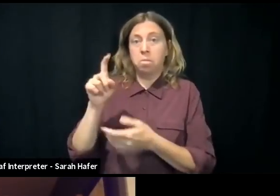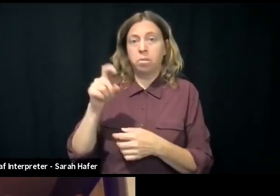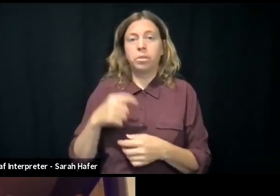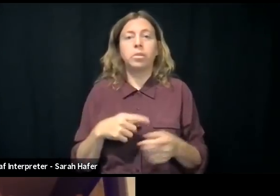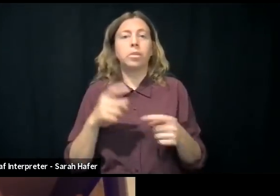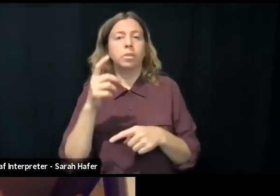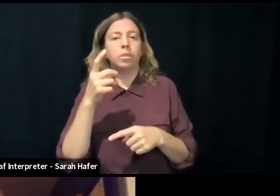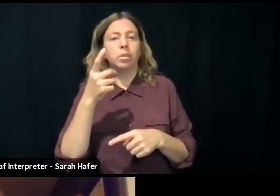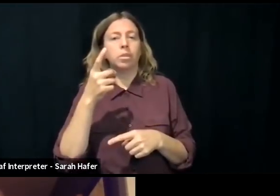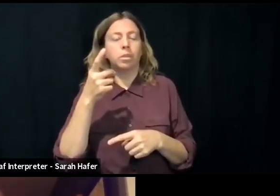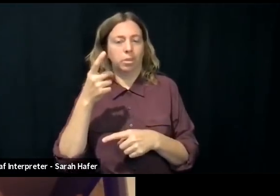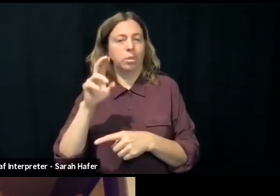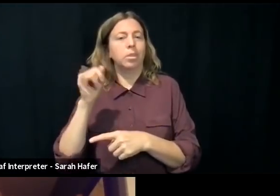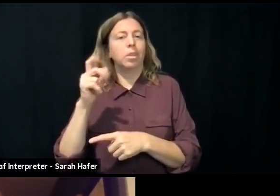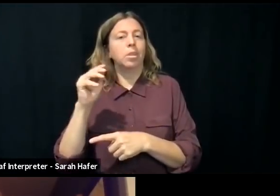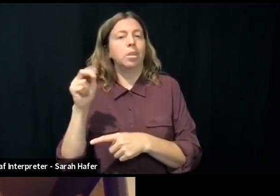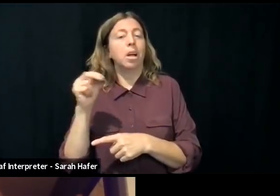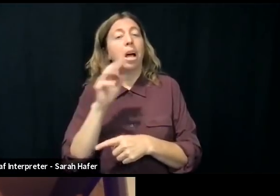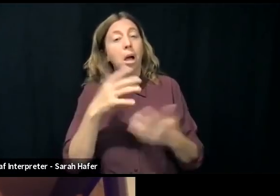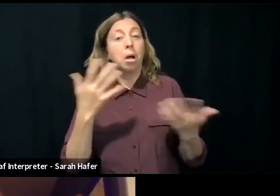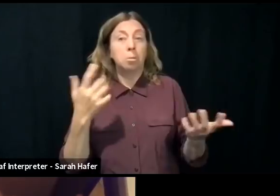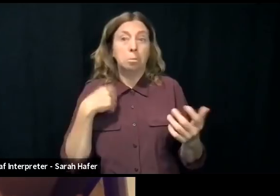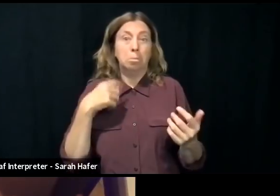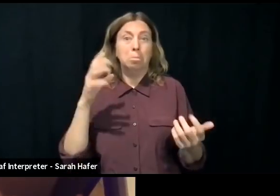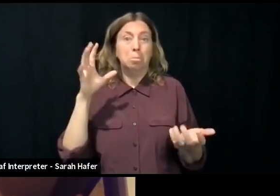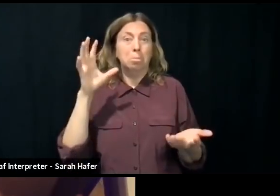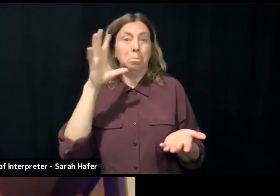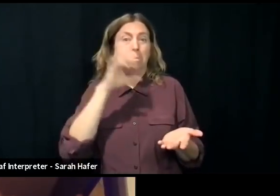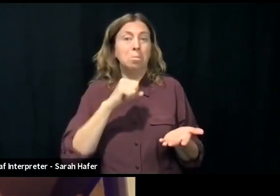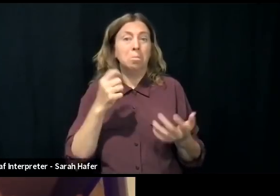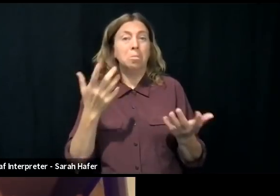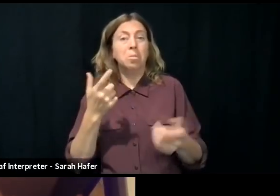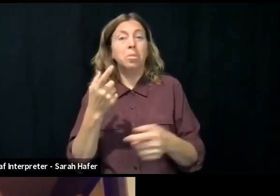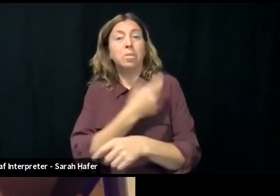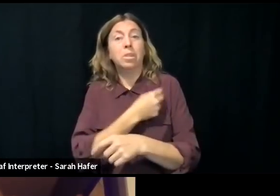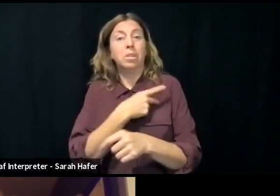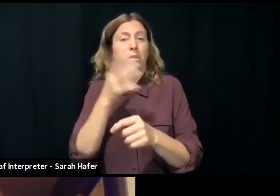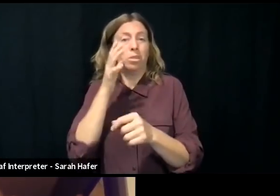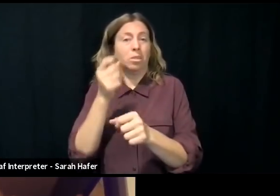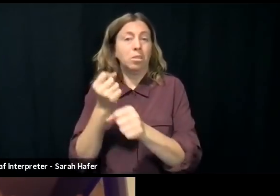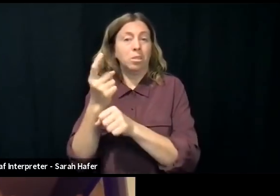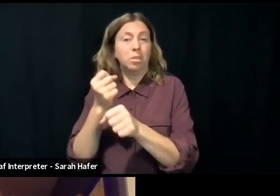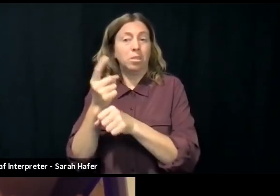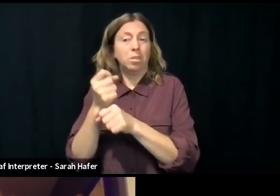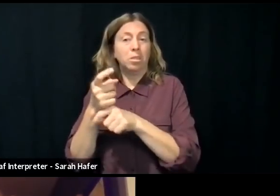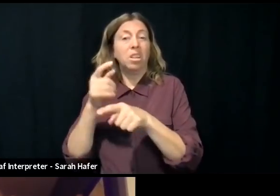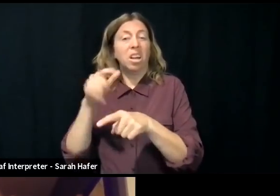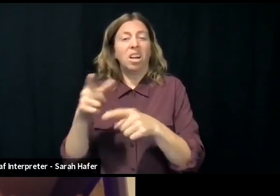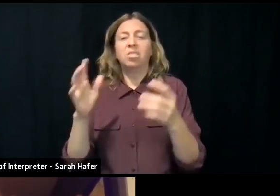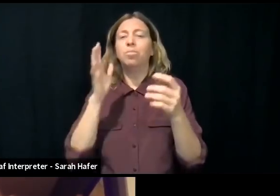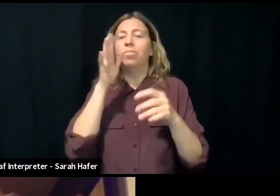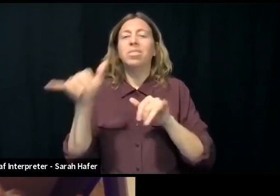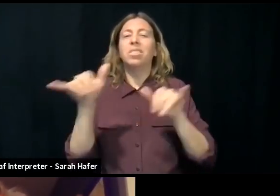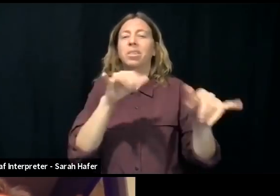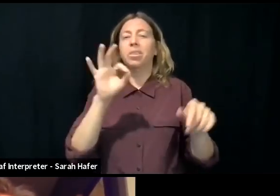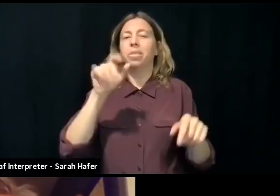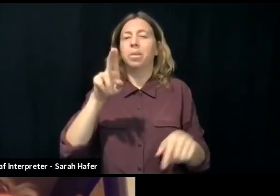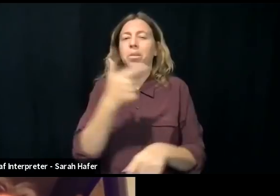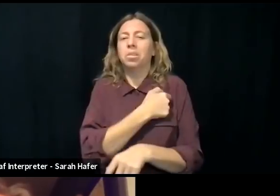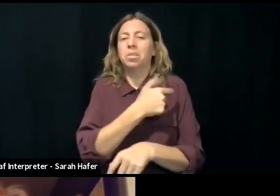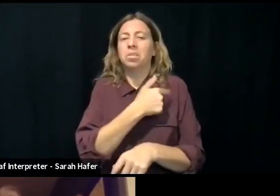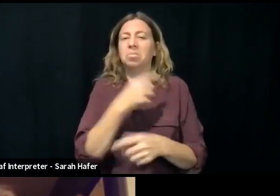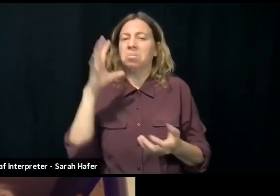Pfizer is developing a booster vaccine right now. It may have to happen even more frequently, but